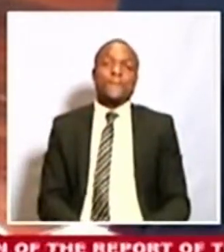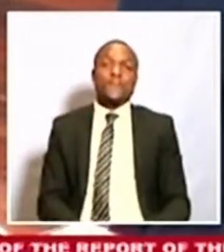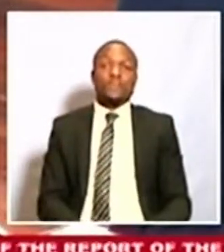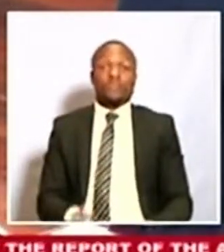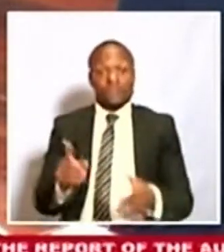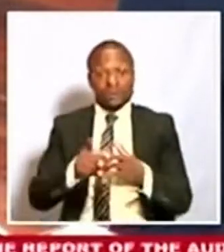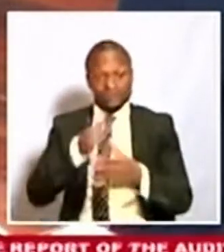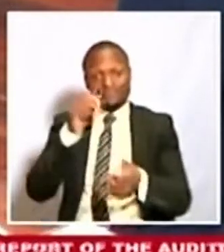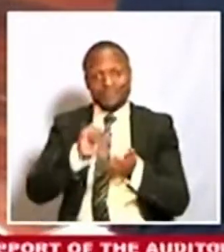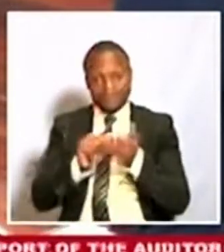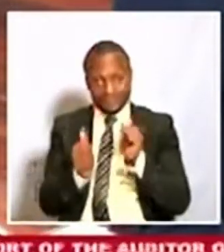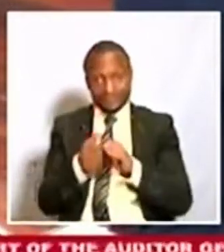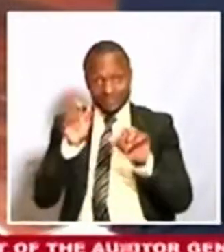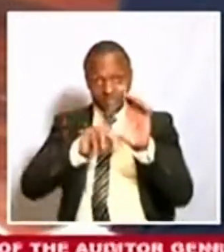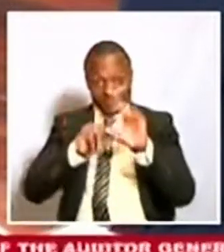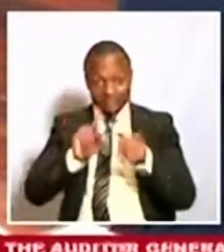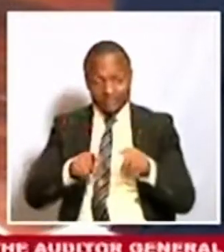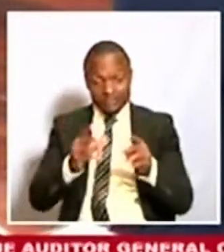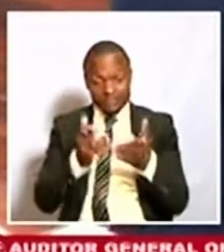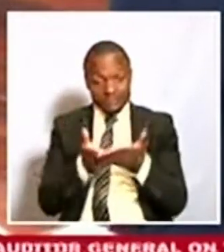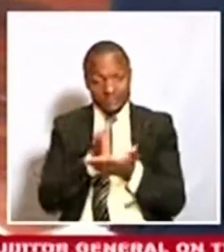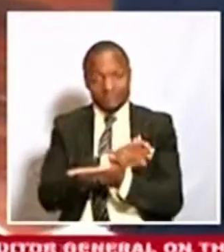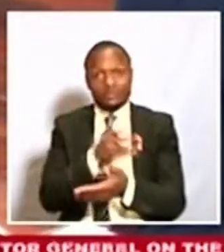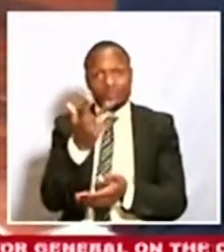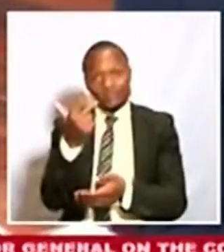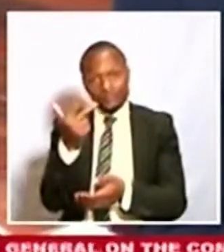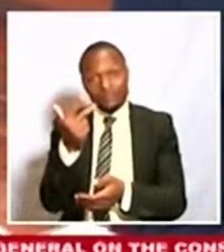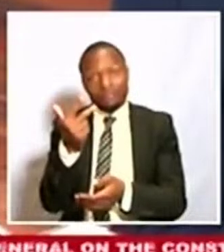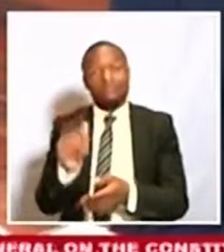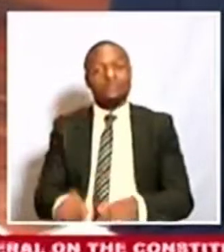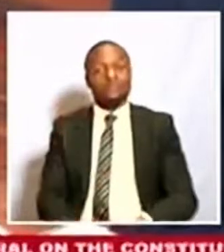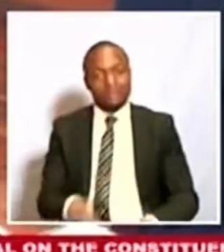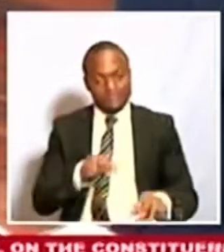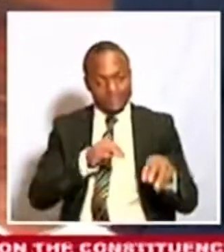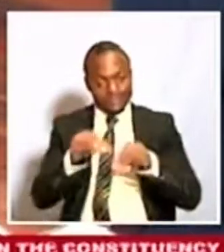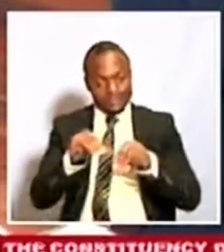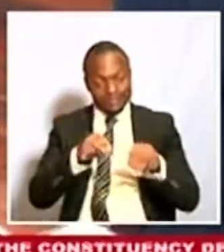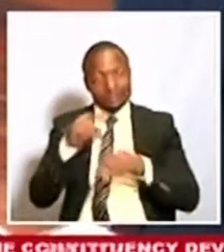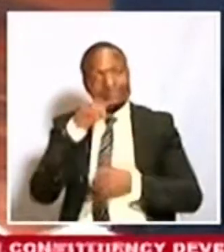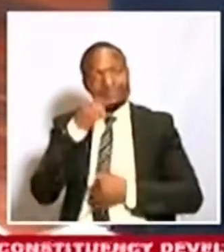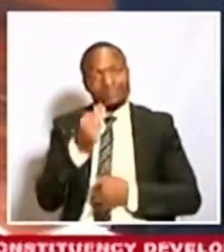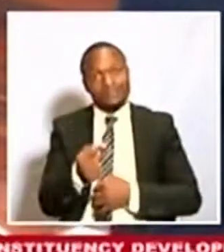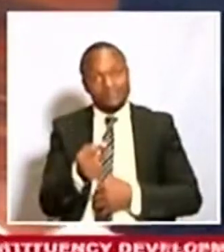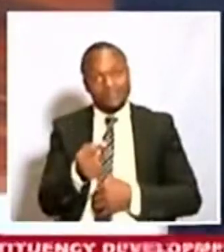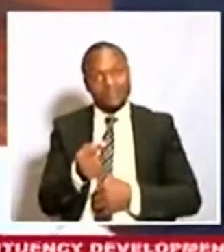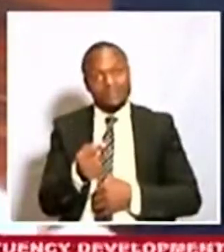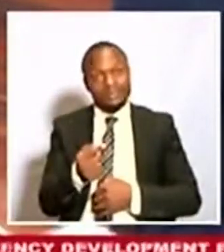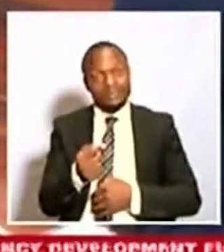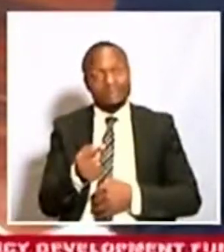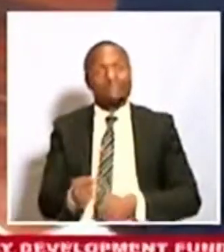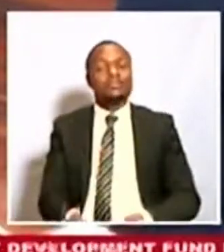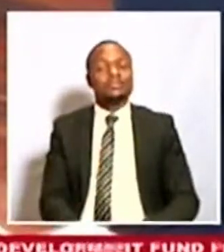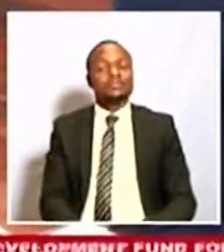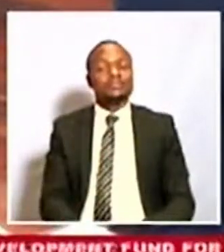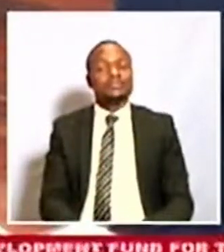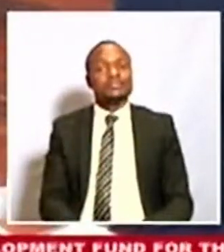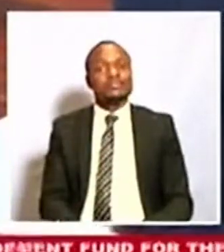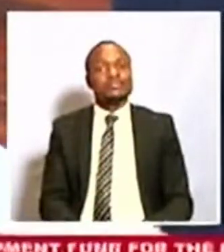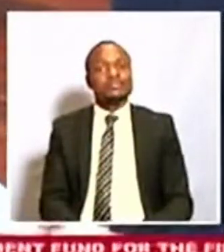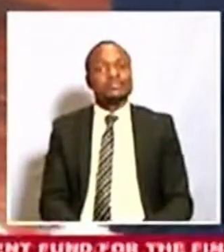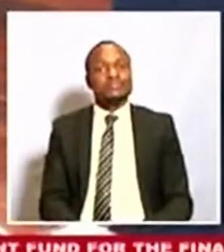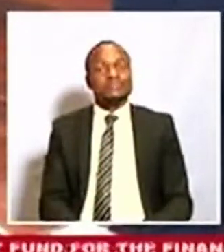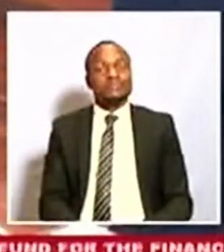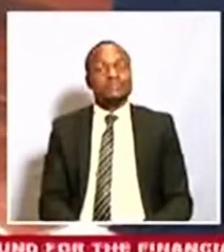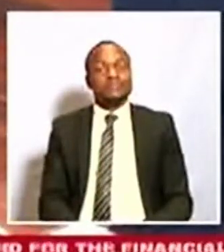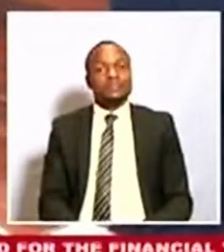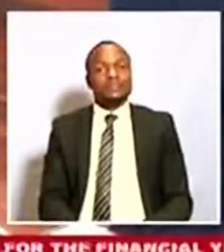The next query, Chair, on page 13, the first query, management wishes to state it's under, okay,